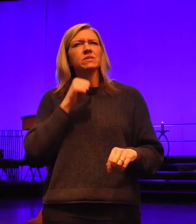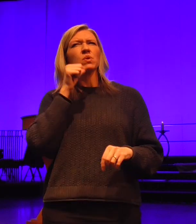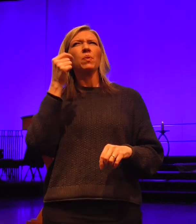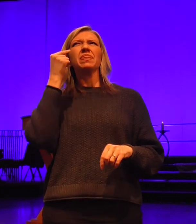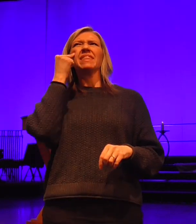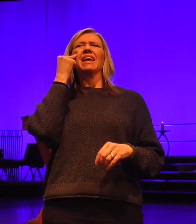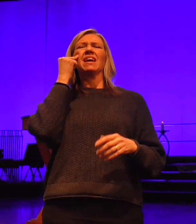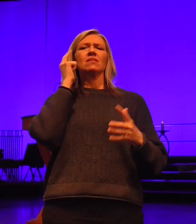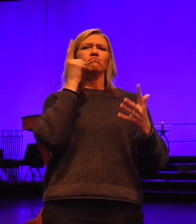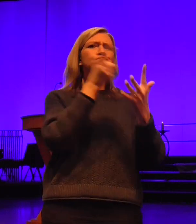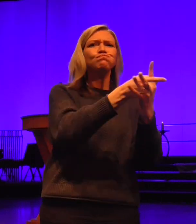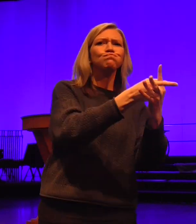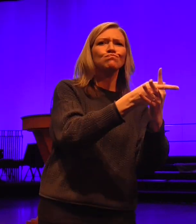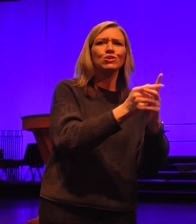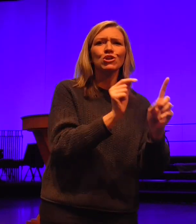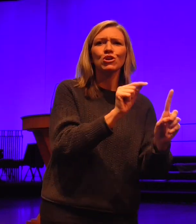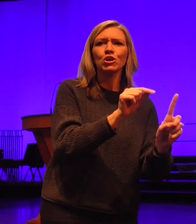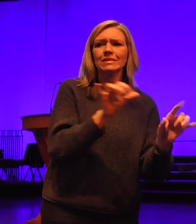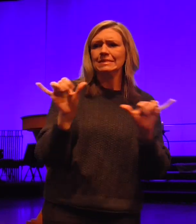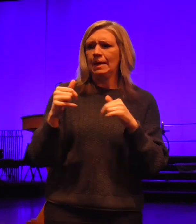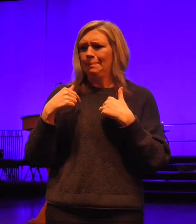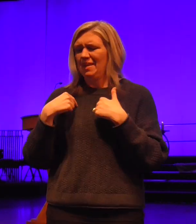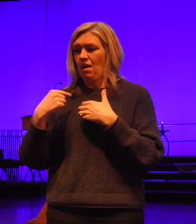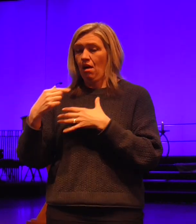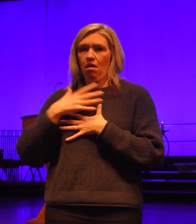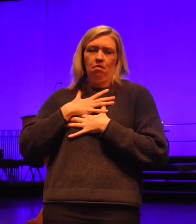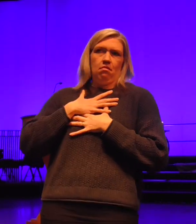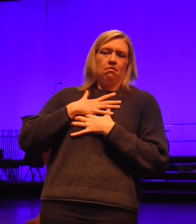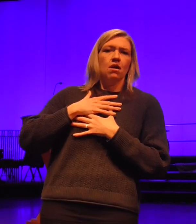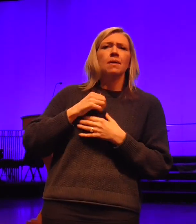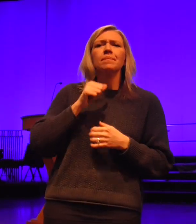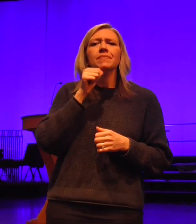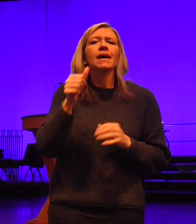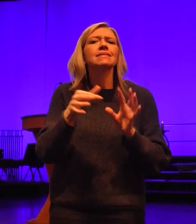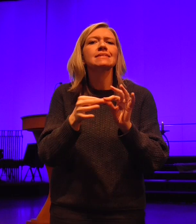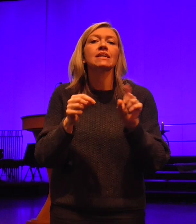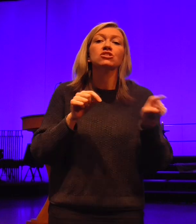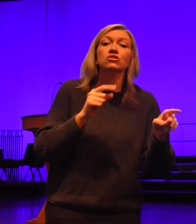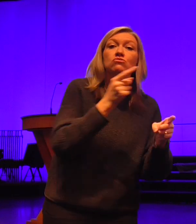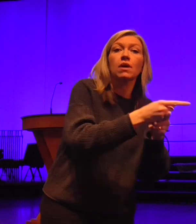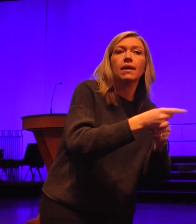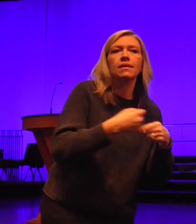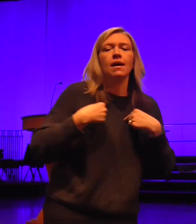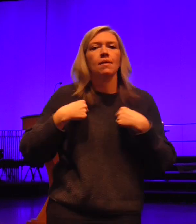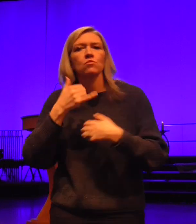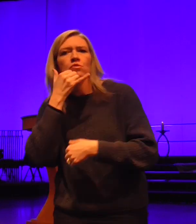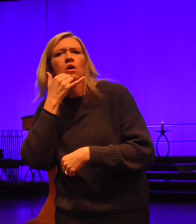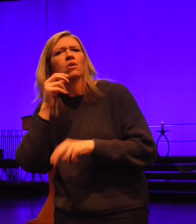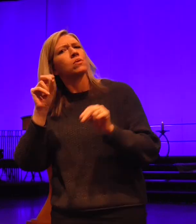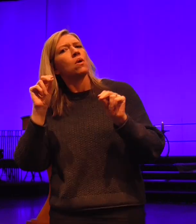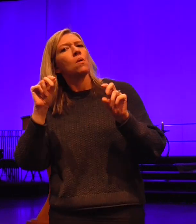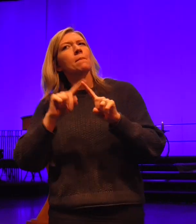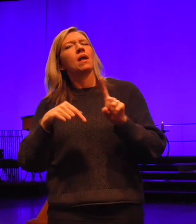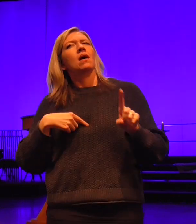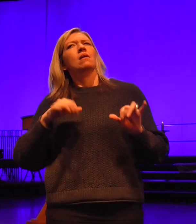of fazed her near as much as it did me. And I'm not saying she's right and I'm wrong, but I saw, there